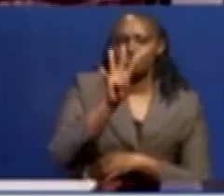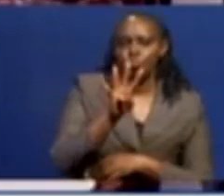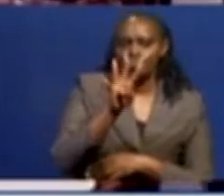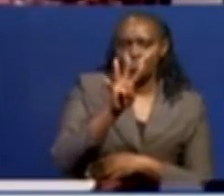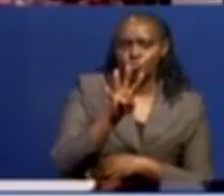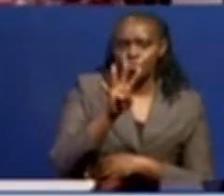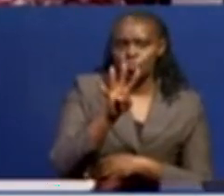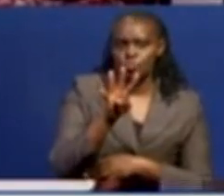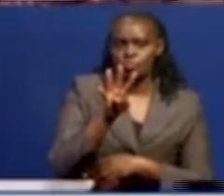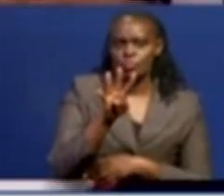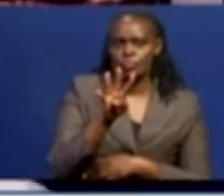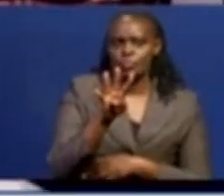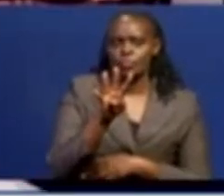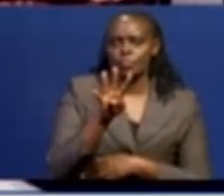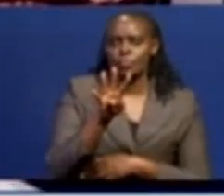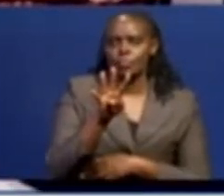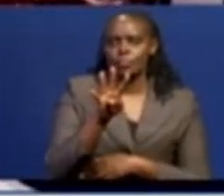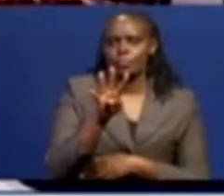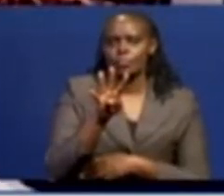section 4